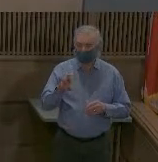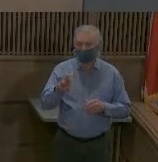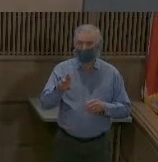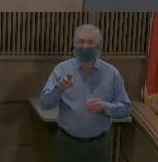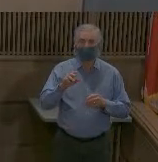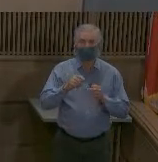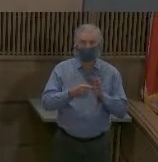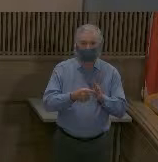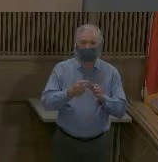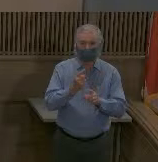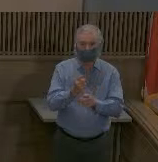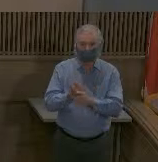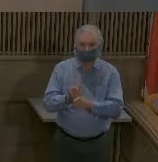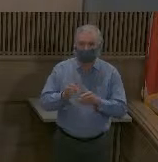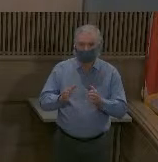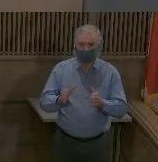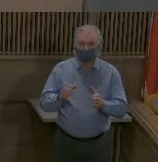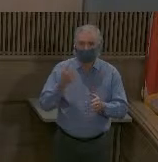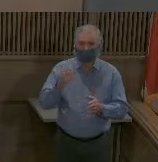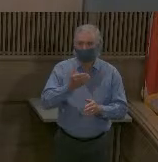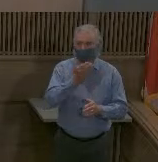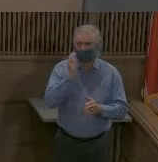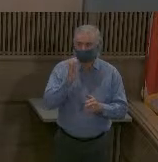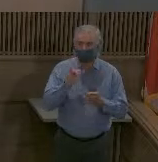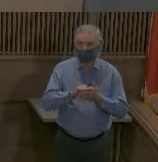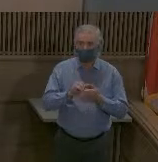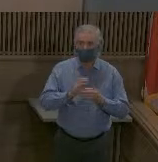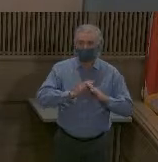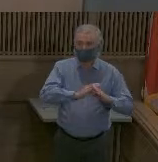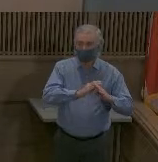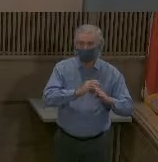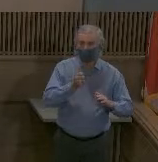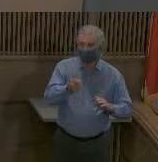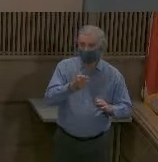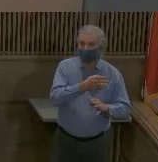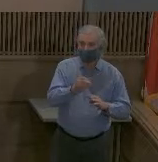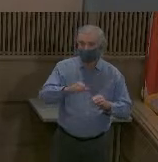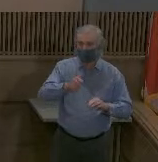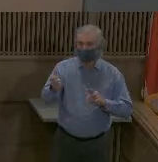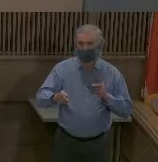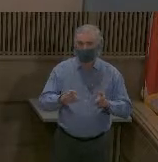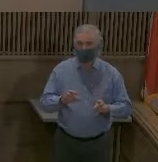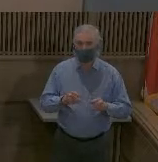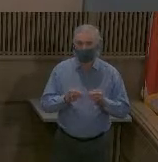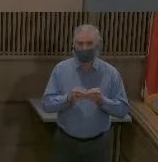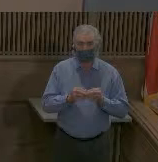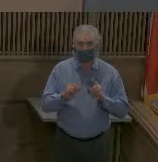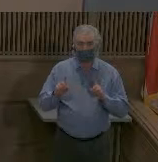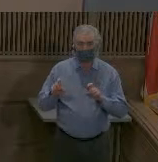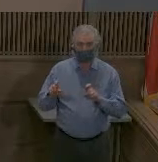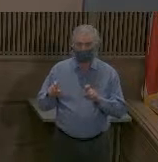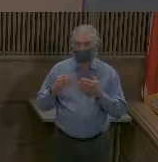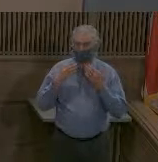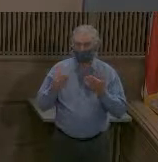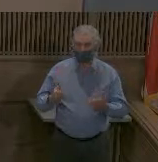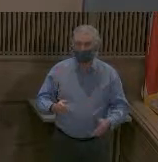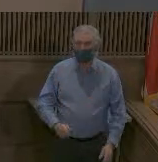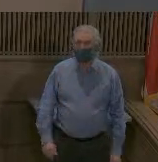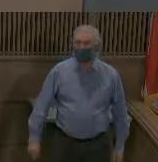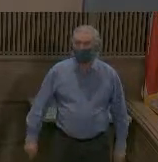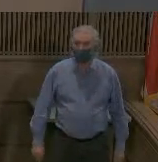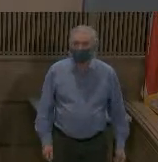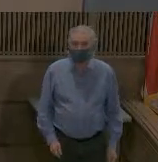really that protects you and it protects others. So, any other questions? No? Thank you.